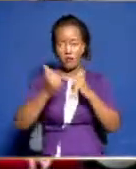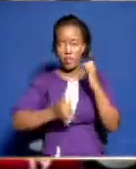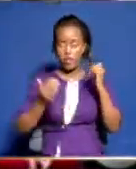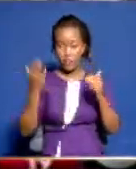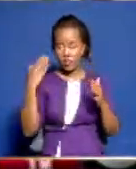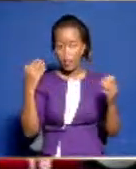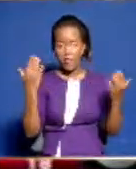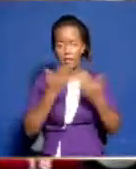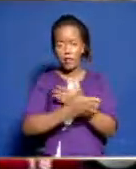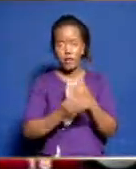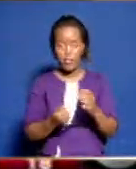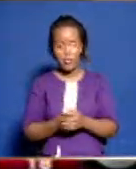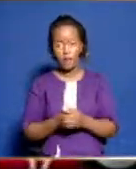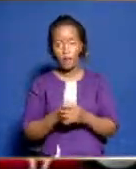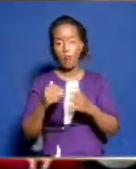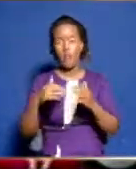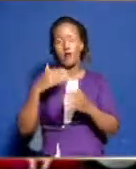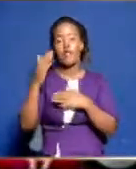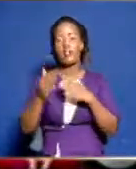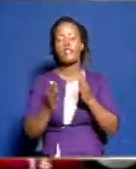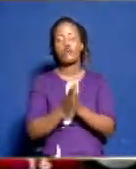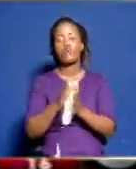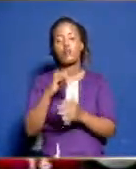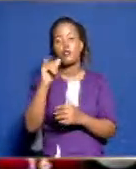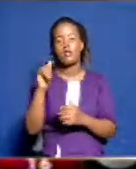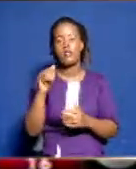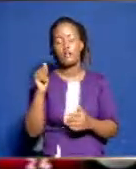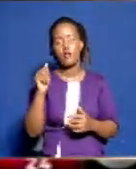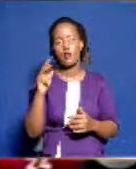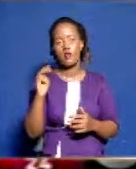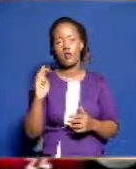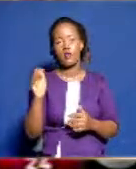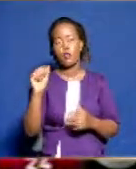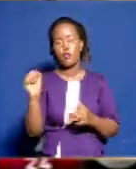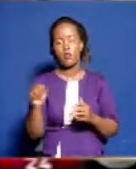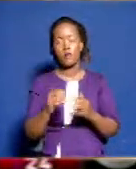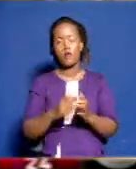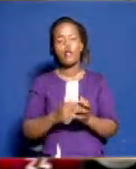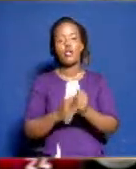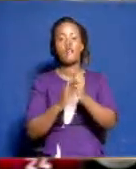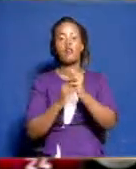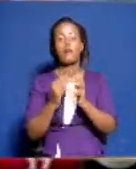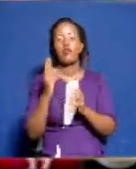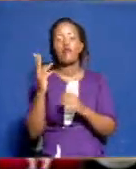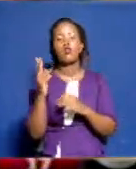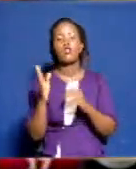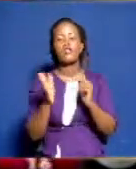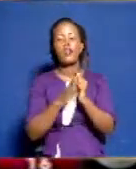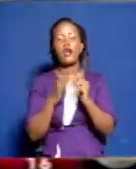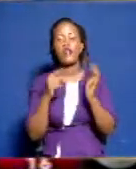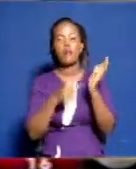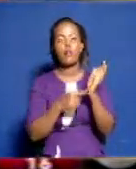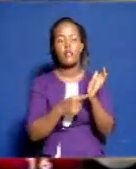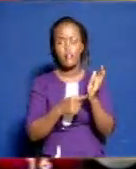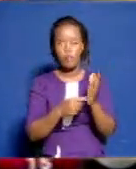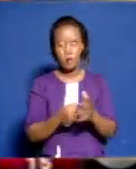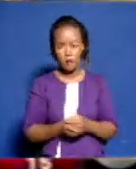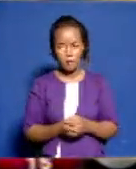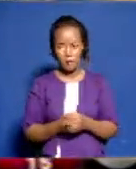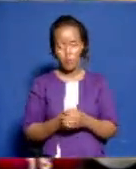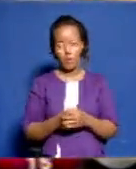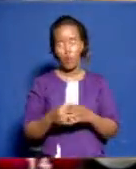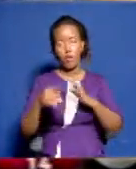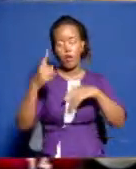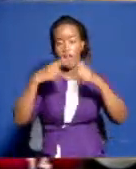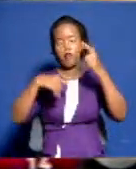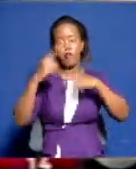night. The Nets, without James Harden, who had a tight hamstring, led by 49 points in the 4th quarter. The victory is their